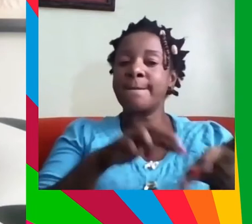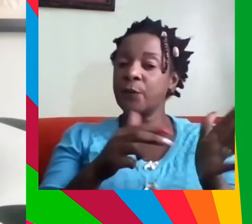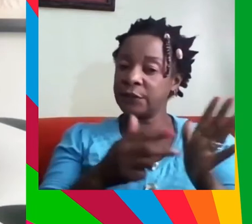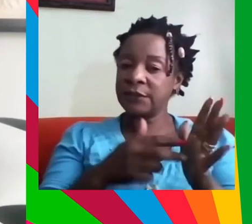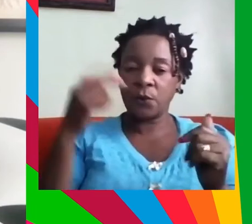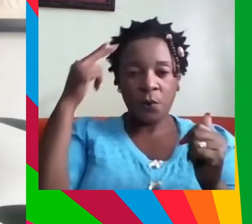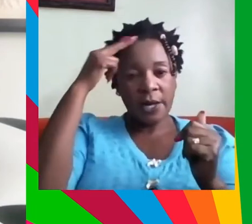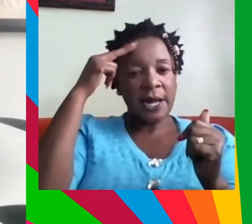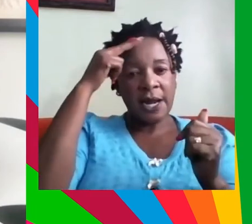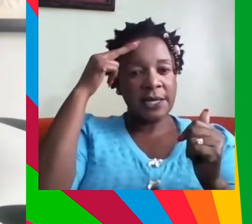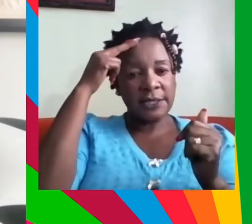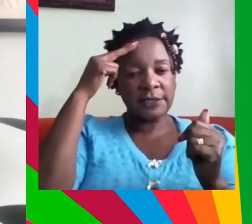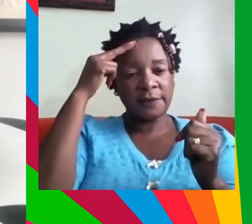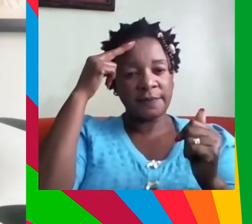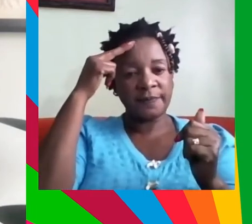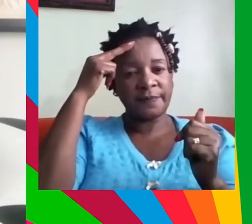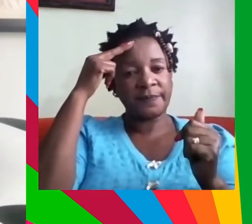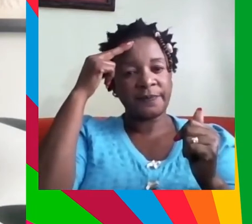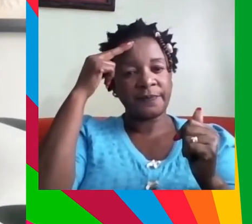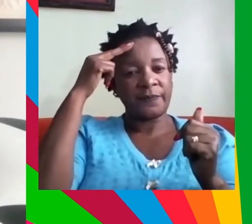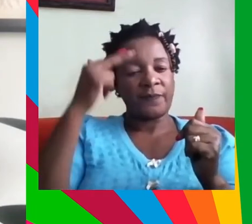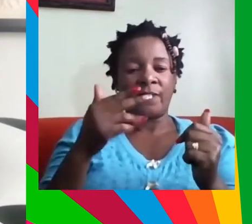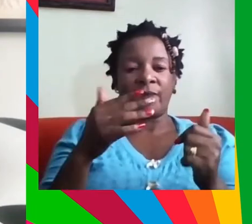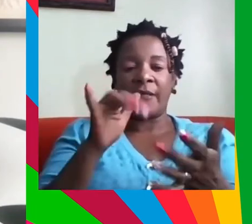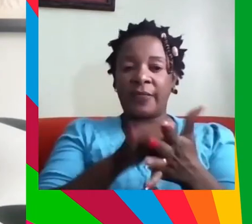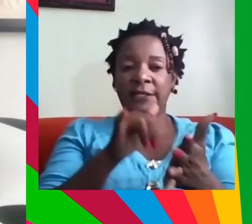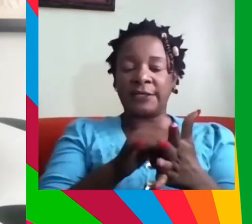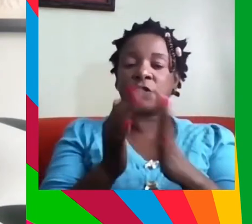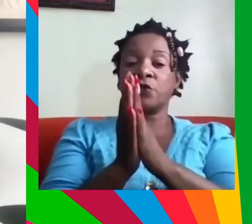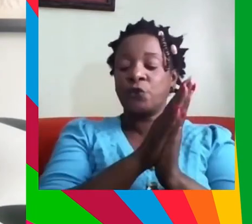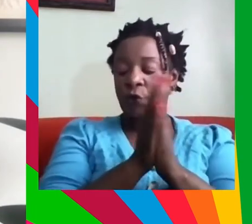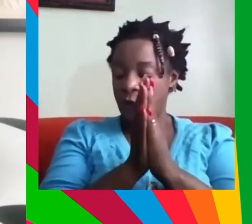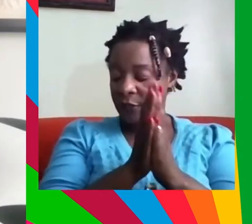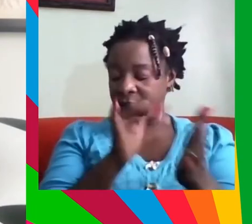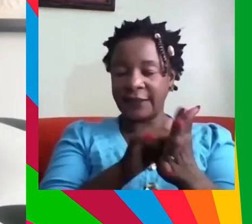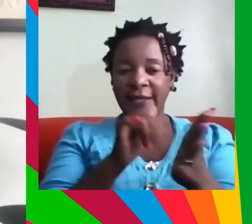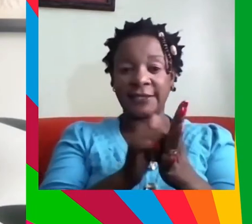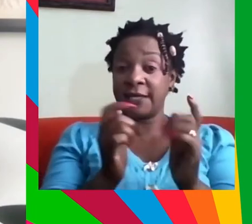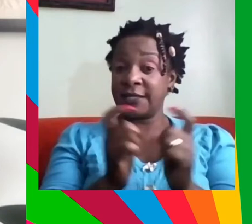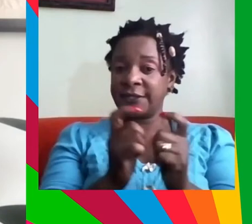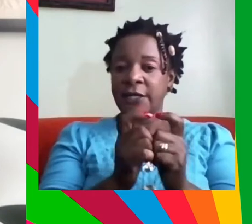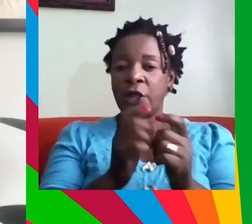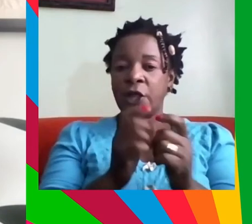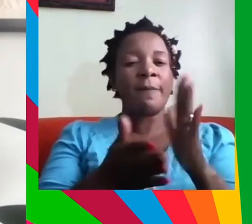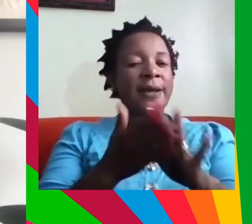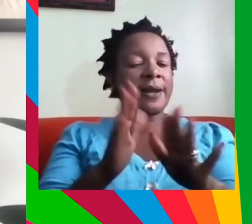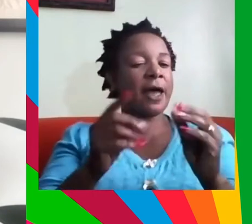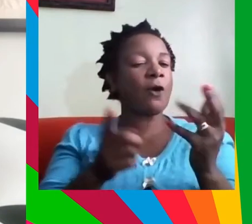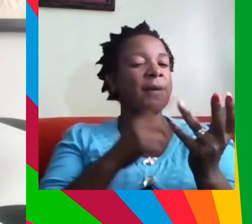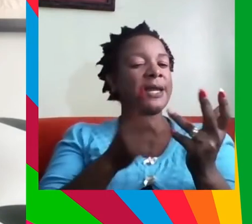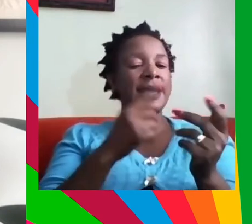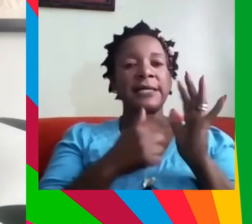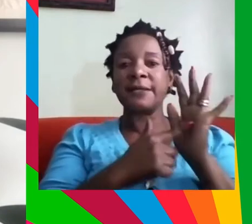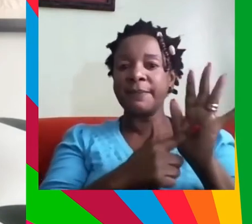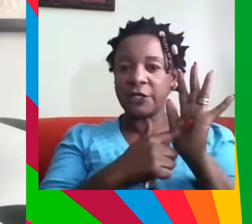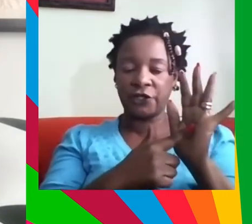we're not alone. It makes us feel that our stories are heard. And no matter how many exhibitions I've had my work in,